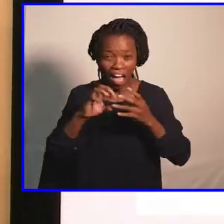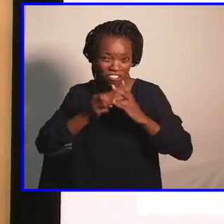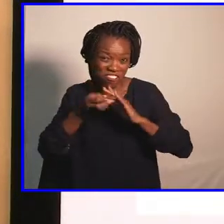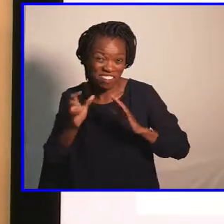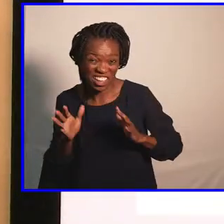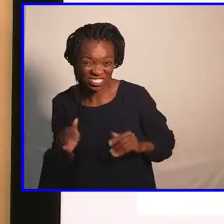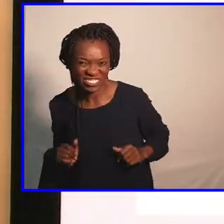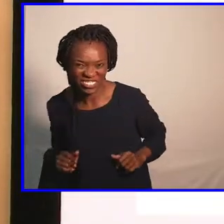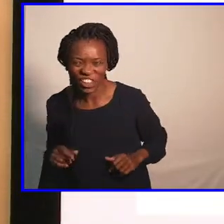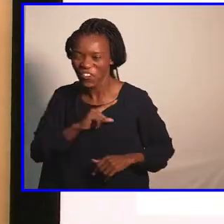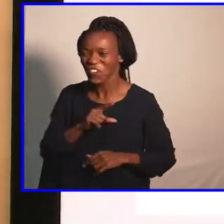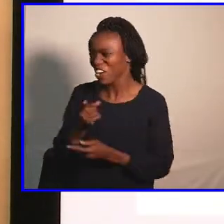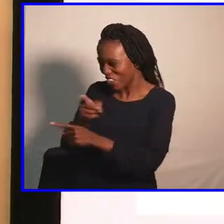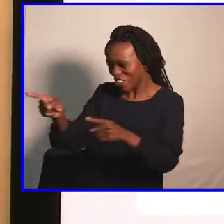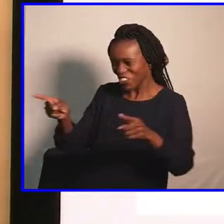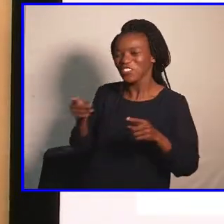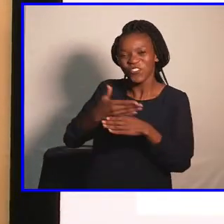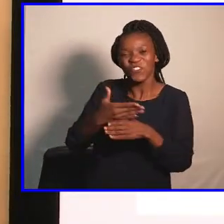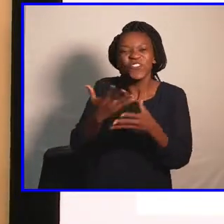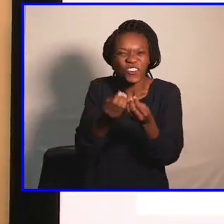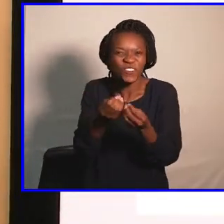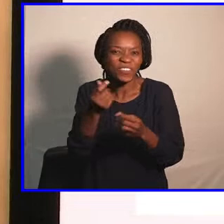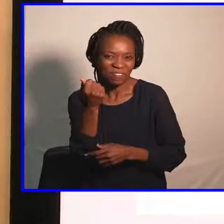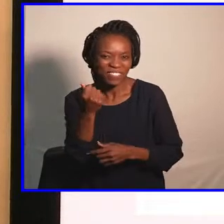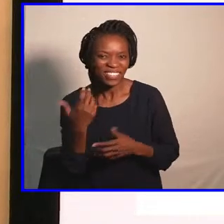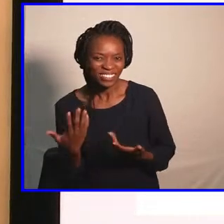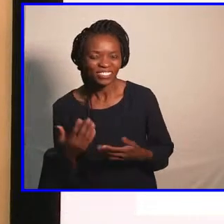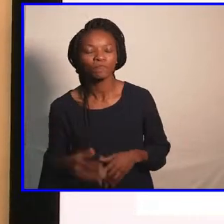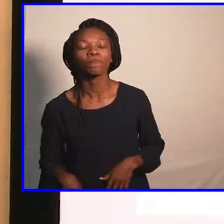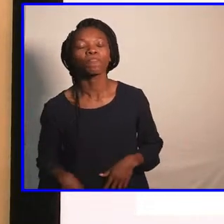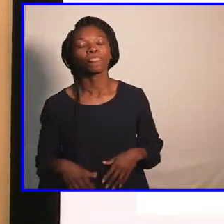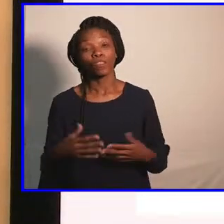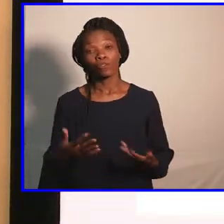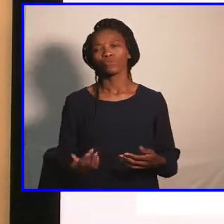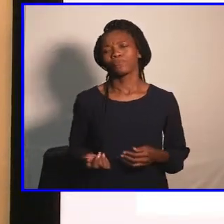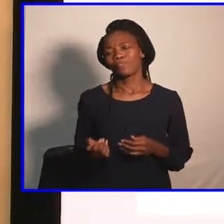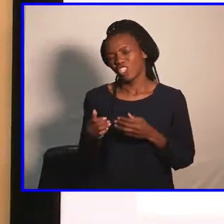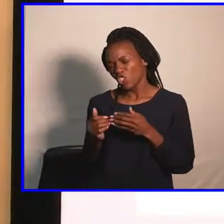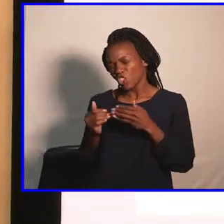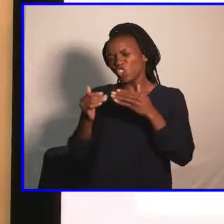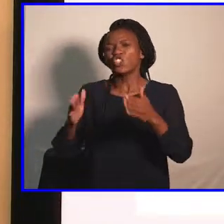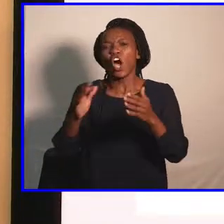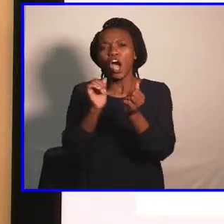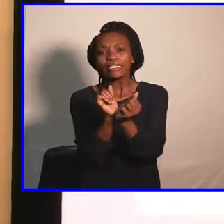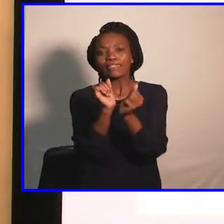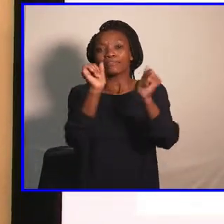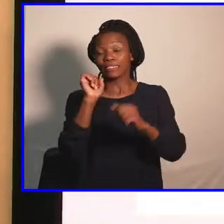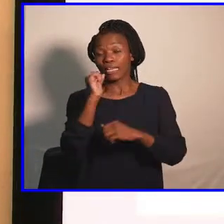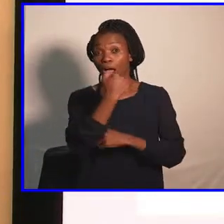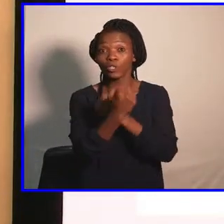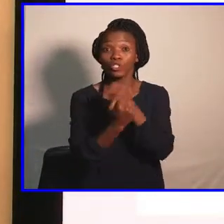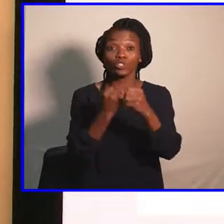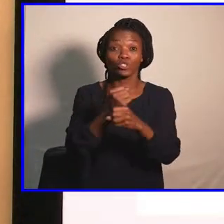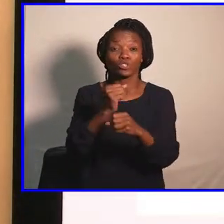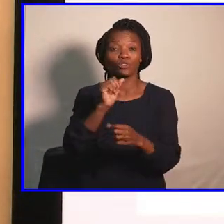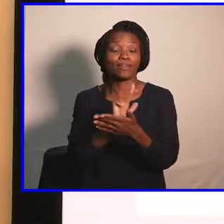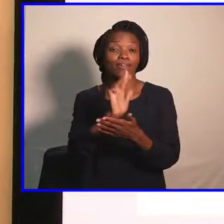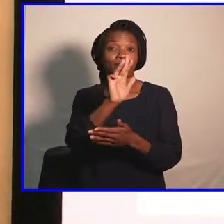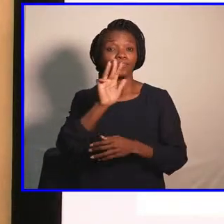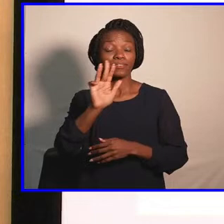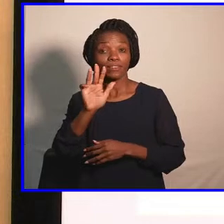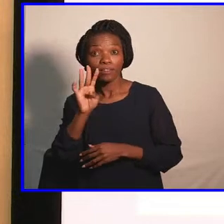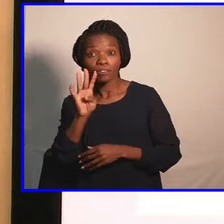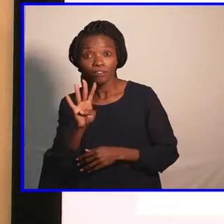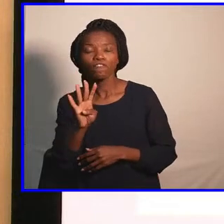all of you deal with money. At the dawn of our democracy in 1994, we